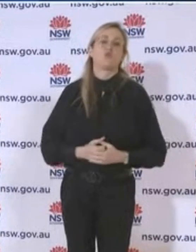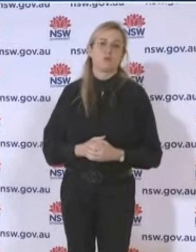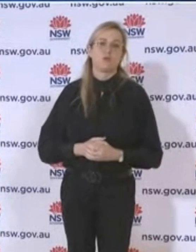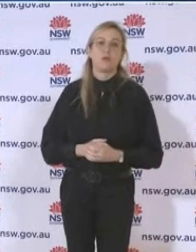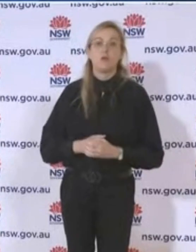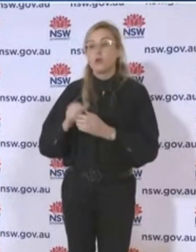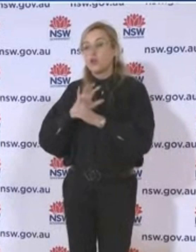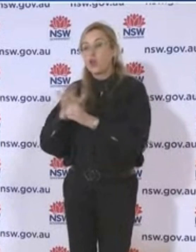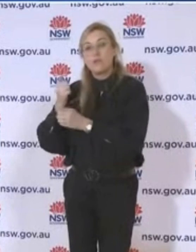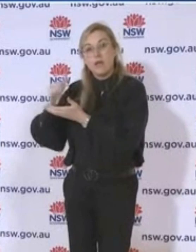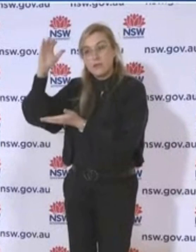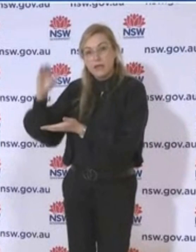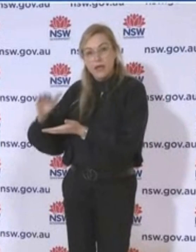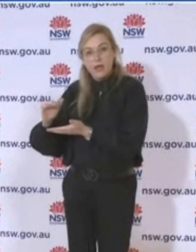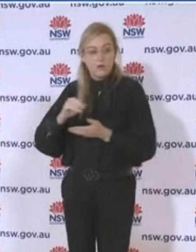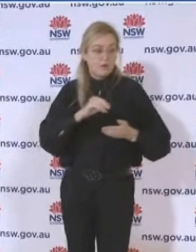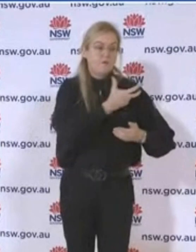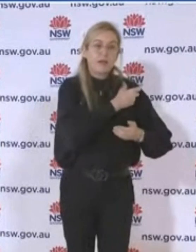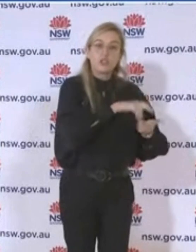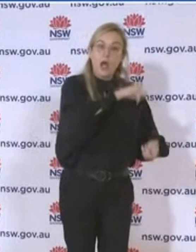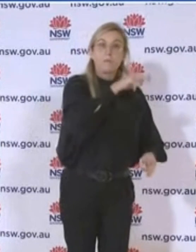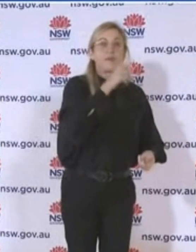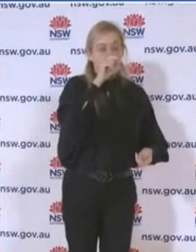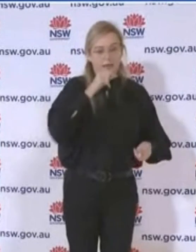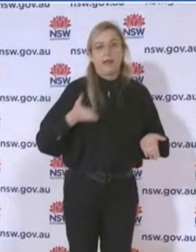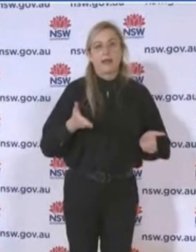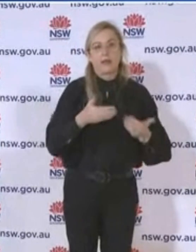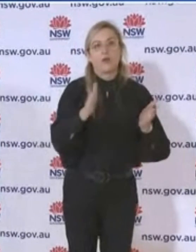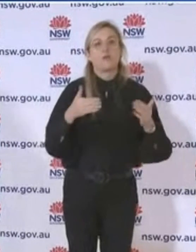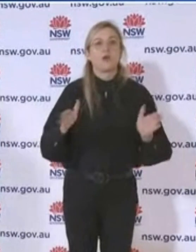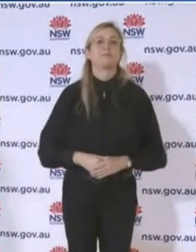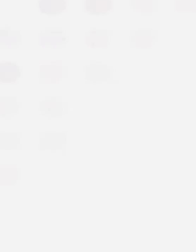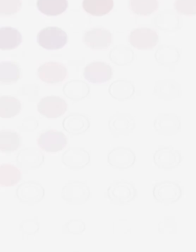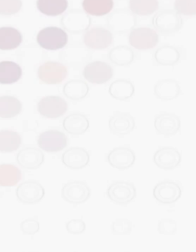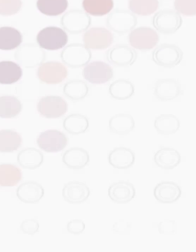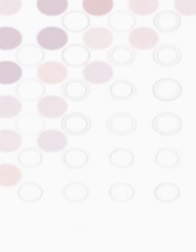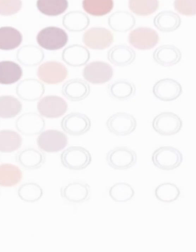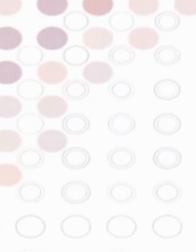be opportunities for us to act in that regard as well. Thanks, everybody.